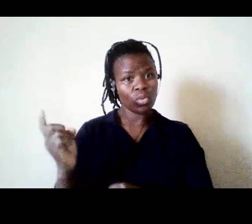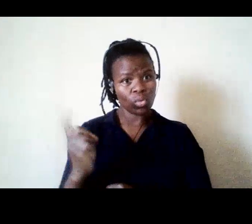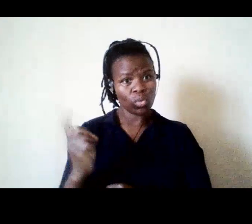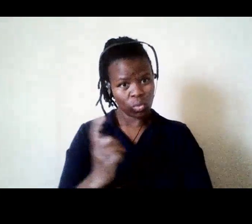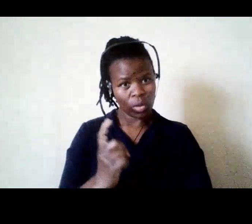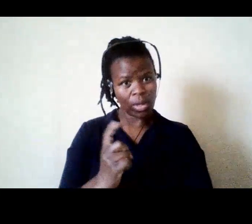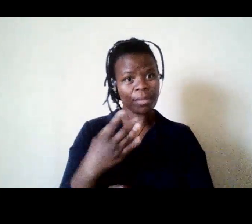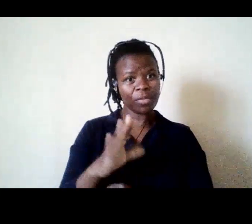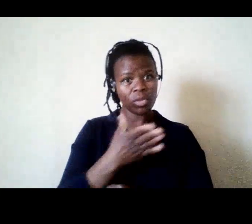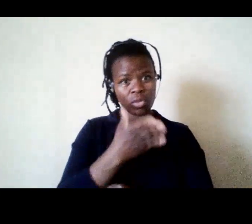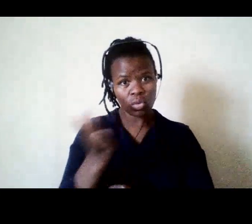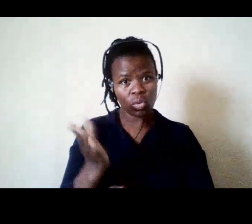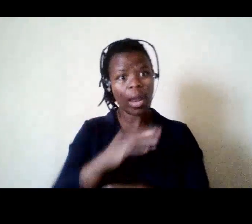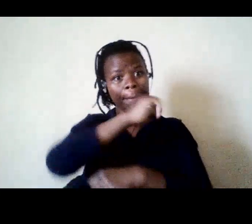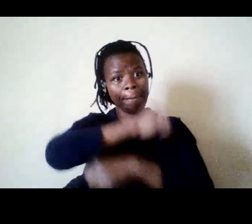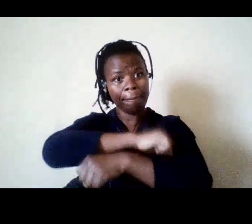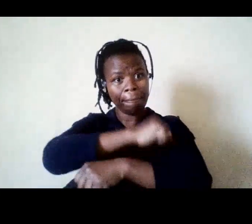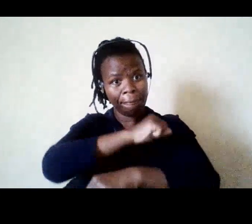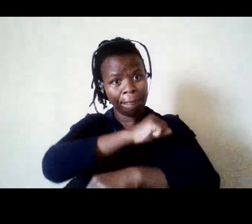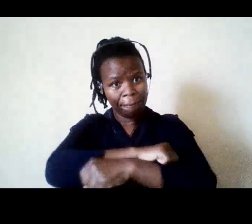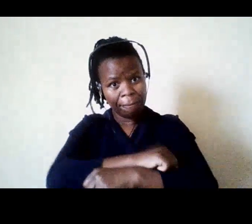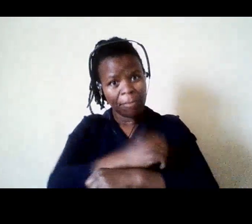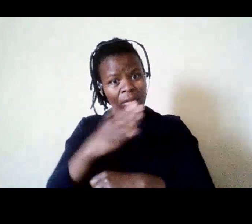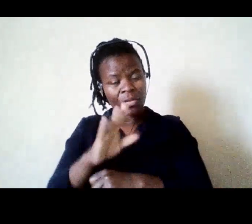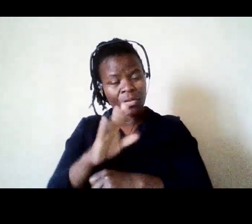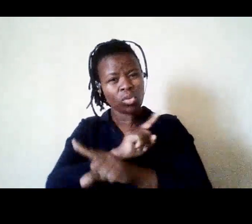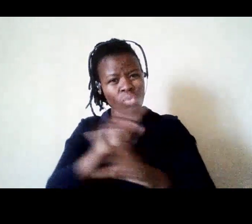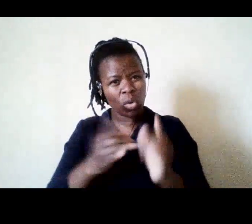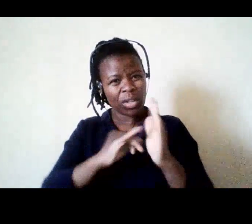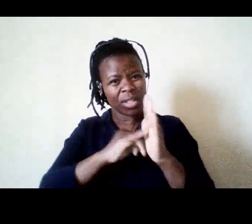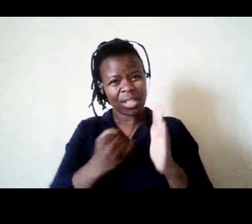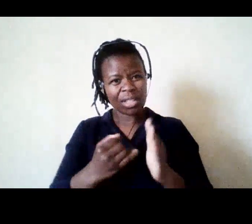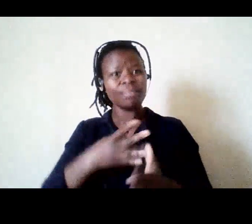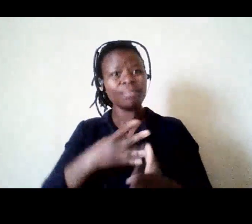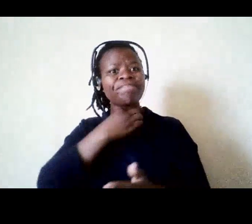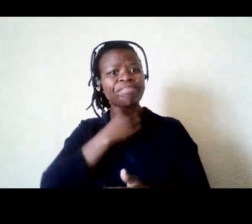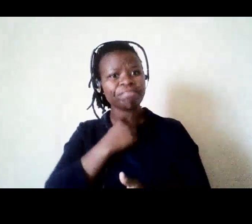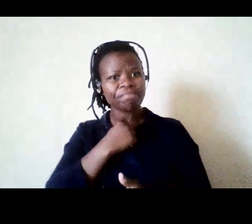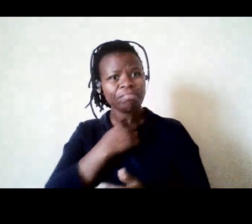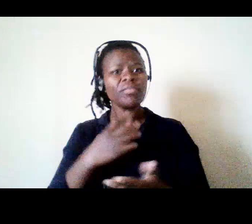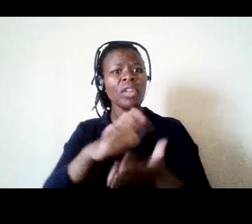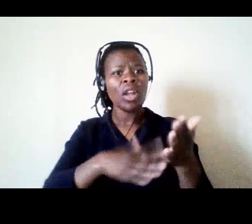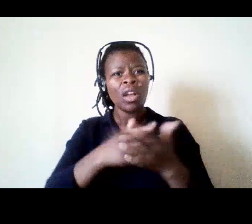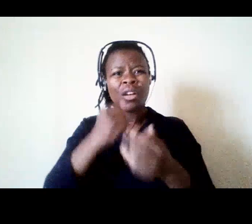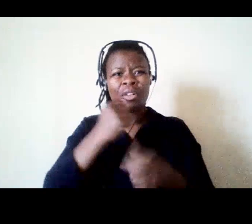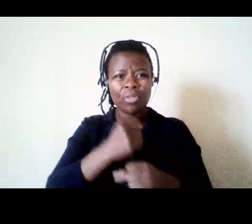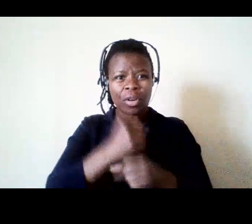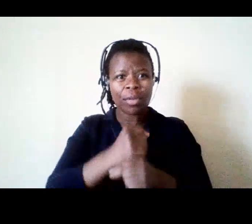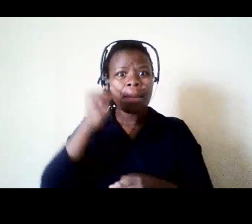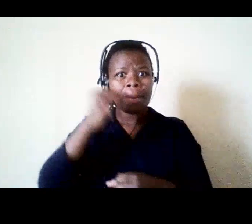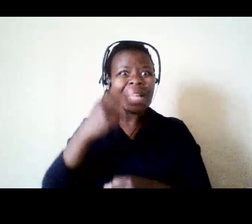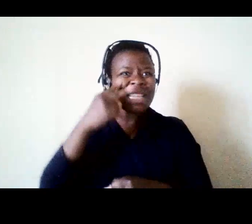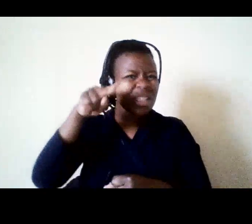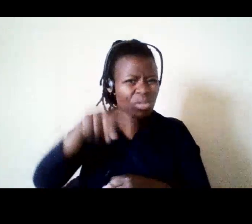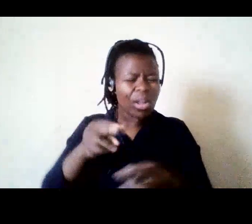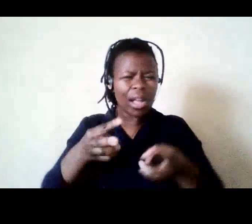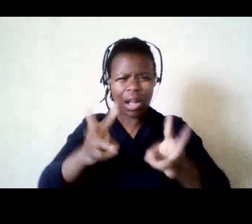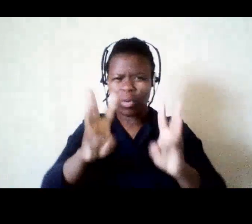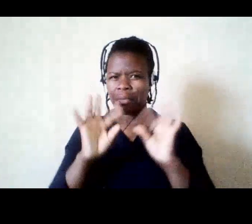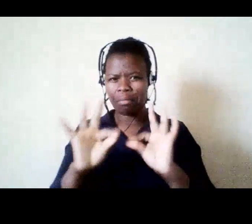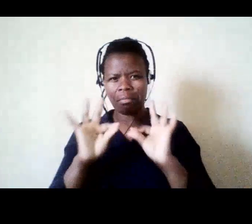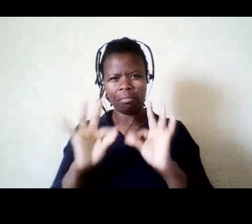you, don't just swallow a framework or a model. Look at it critically. What is it